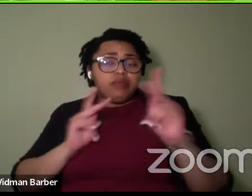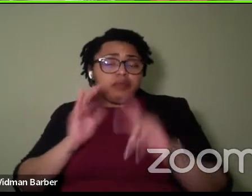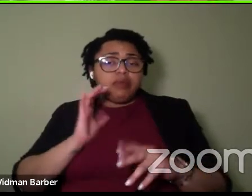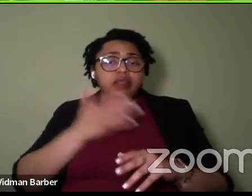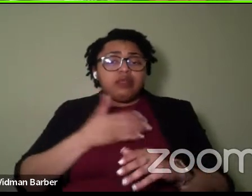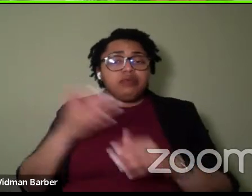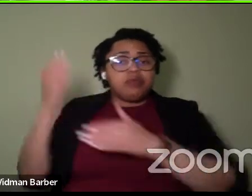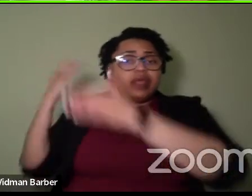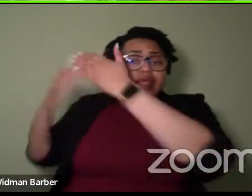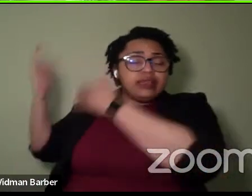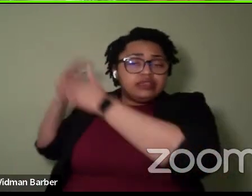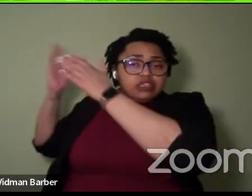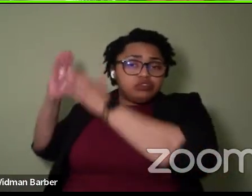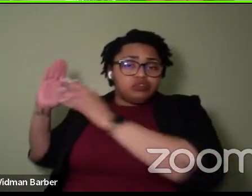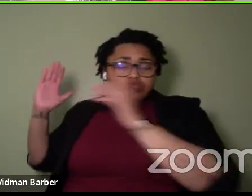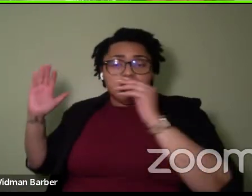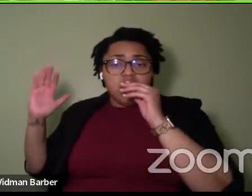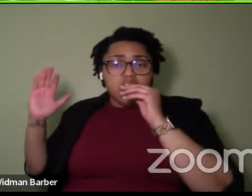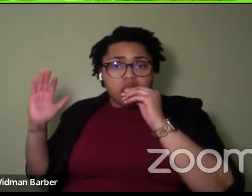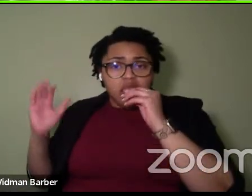of acknowledgement, right? We know that